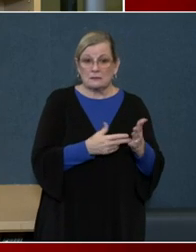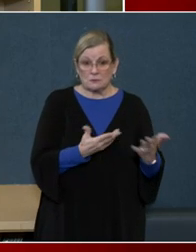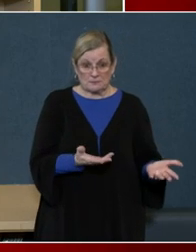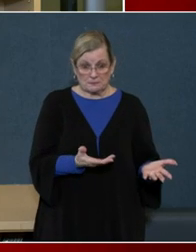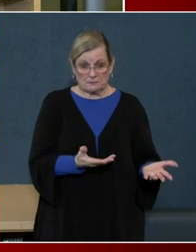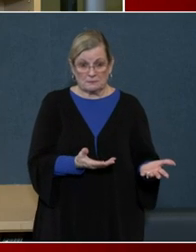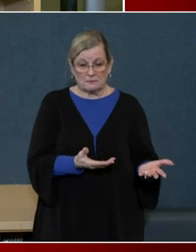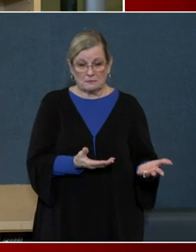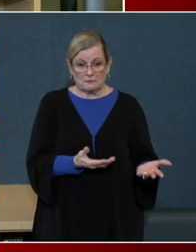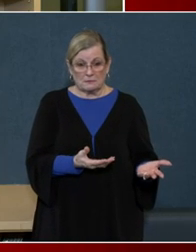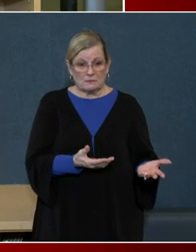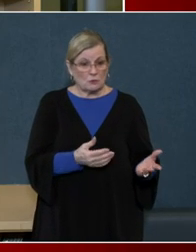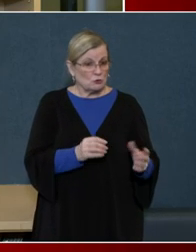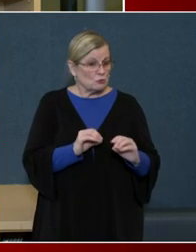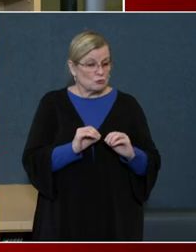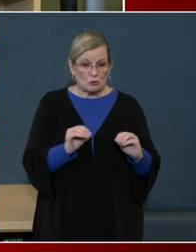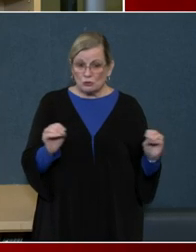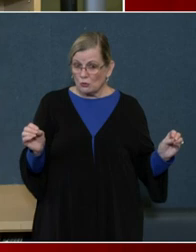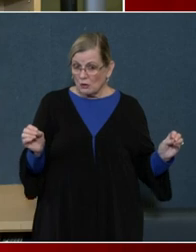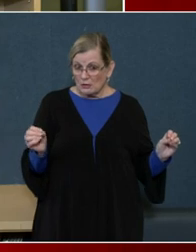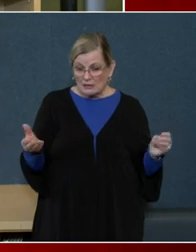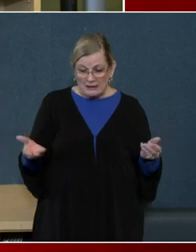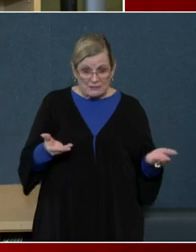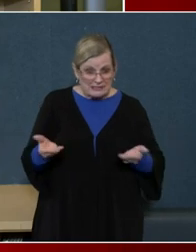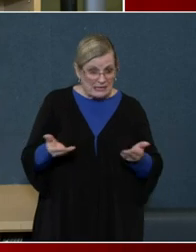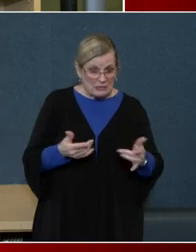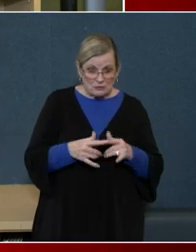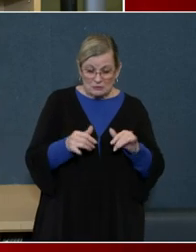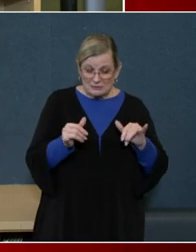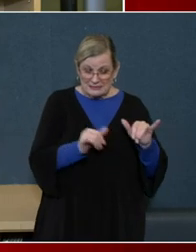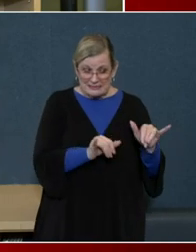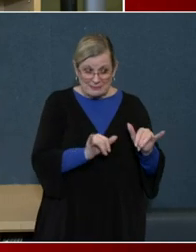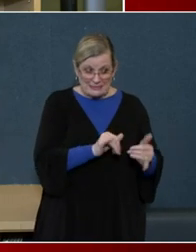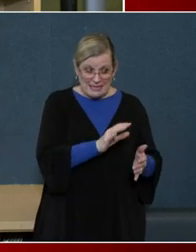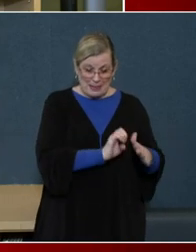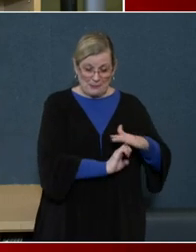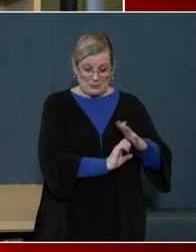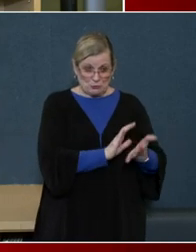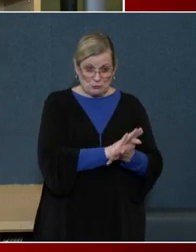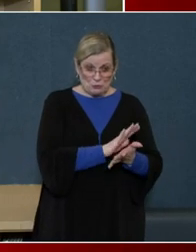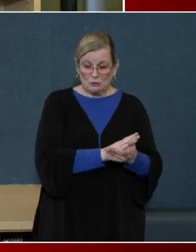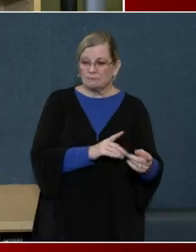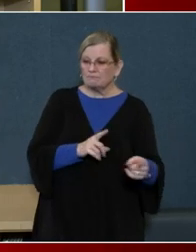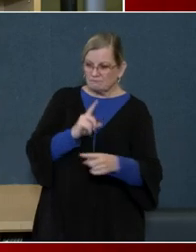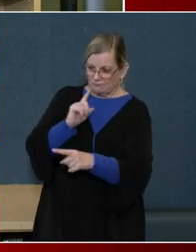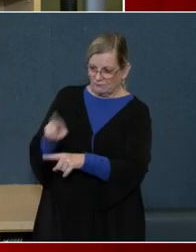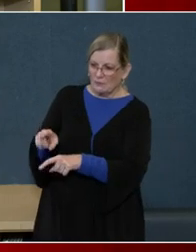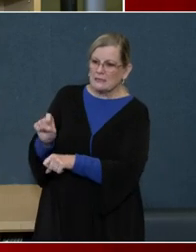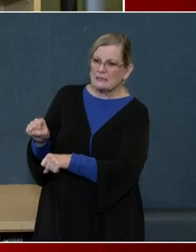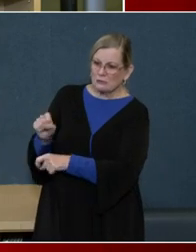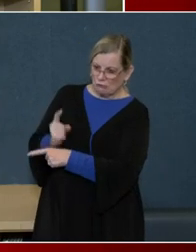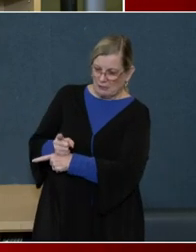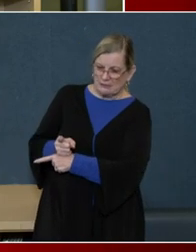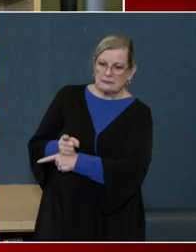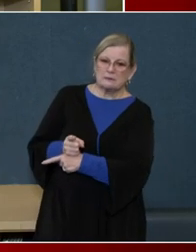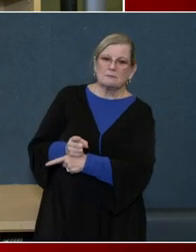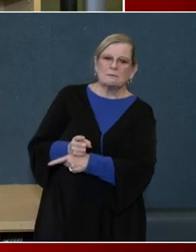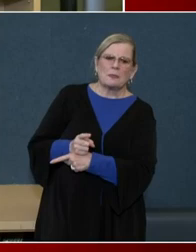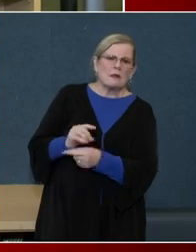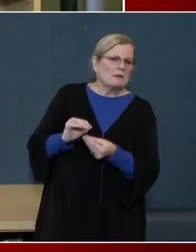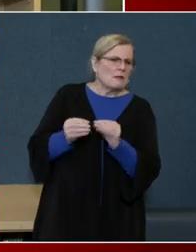you're doing for elementary. That is correct. The numbers that you broke down for the percentage of students you